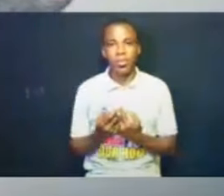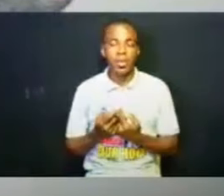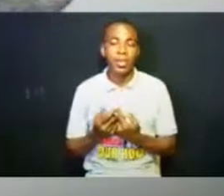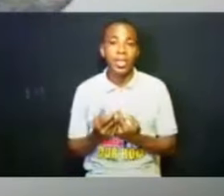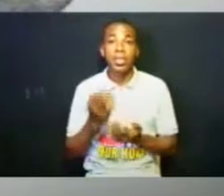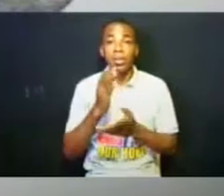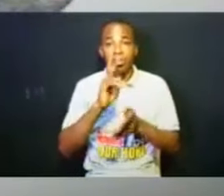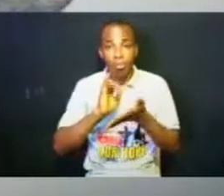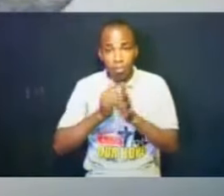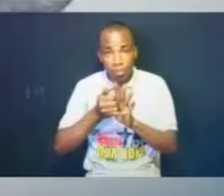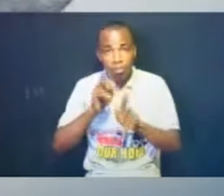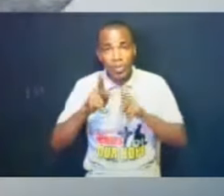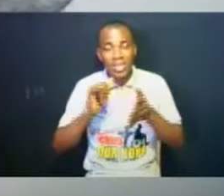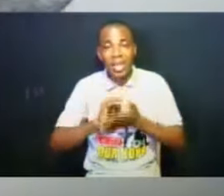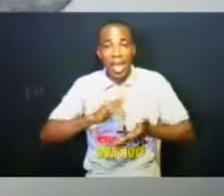anger.